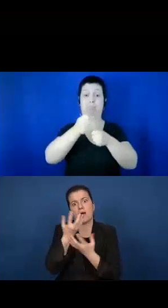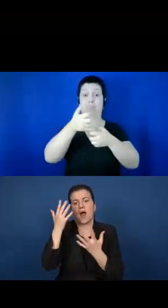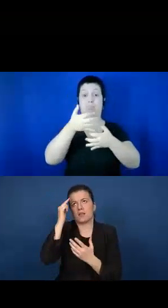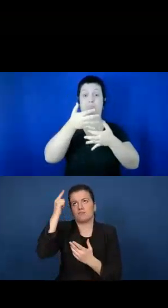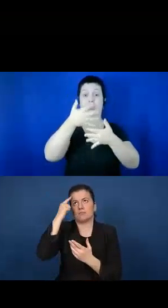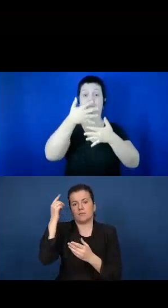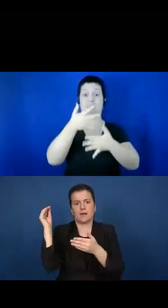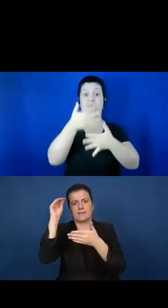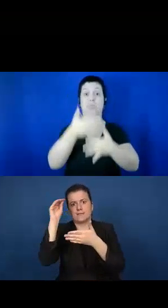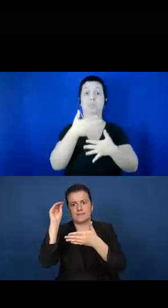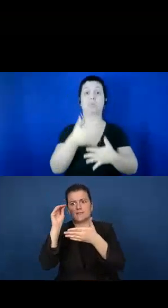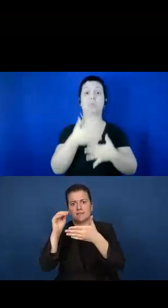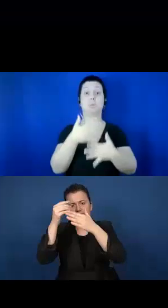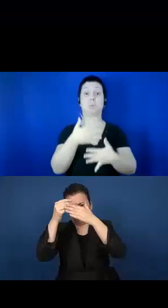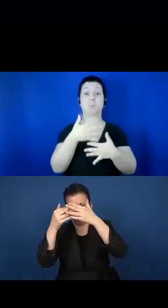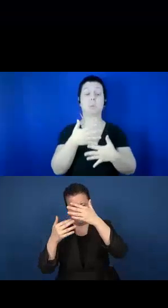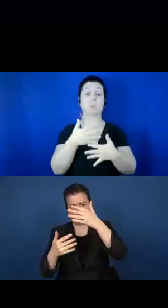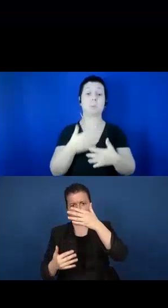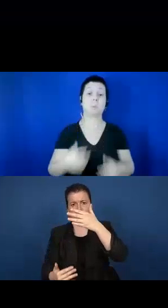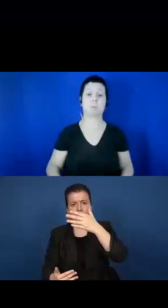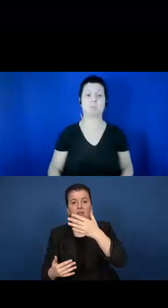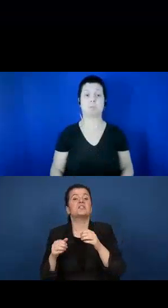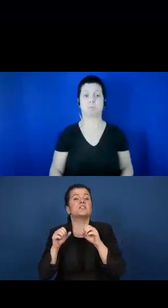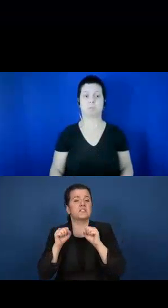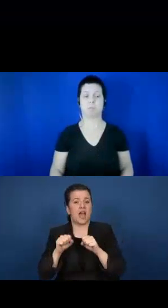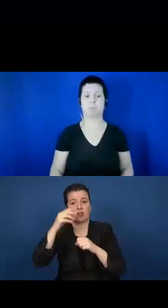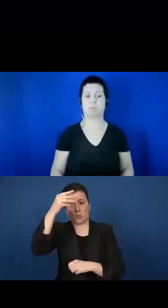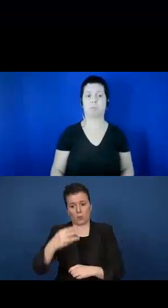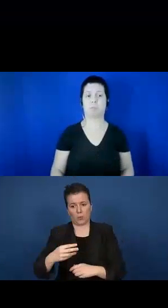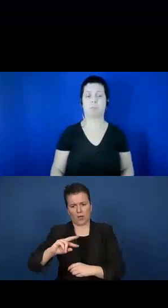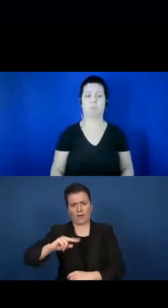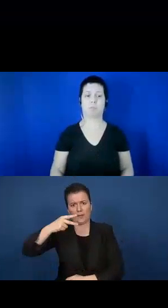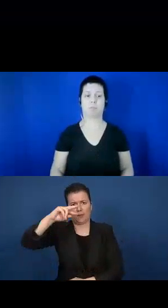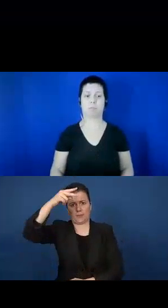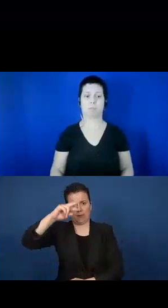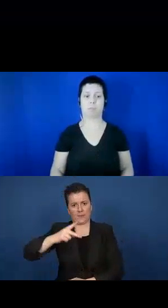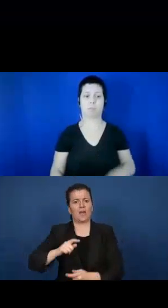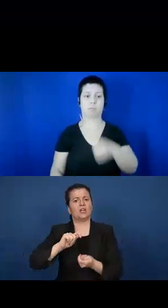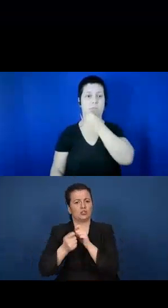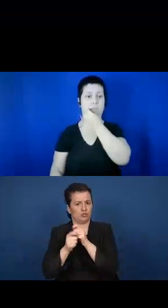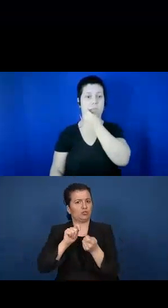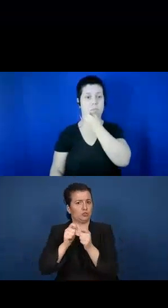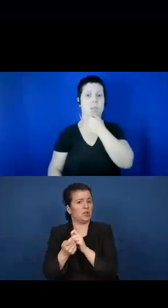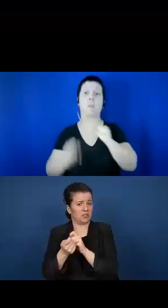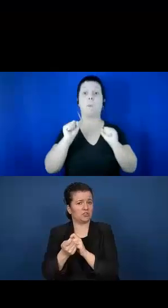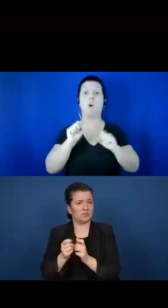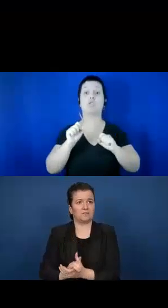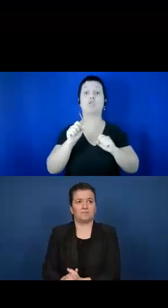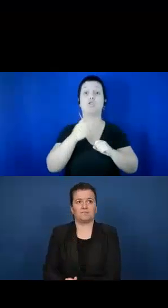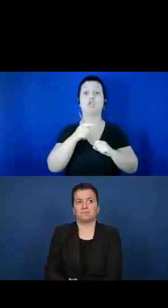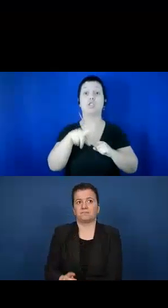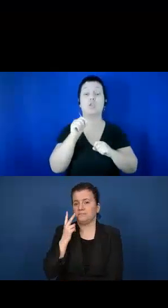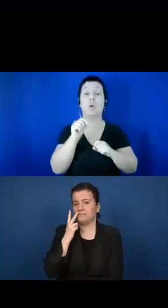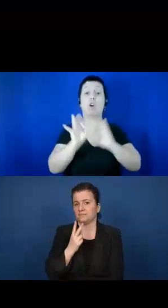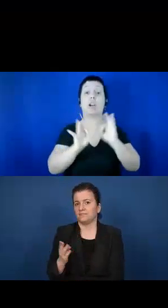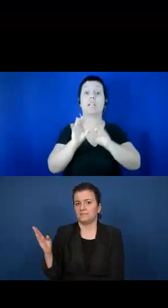haptograms, we might choose to sort the haptograms in different orders to help us